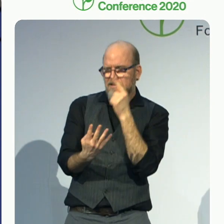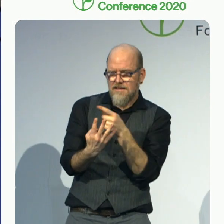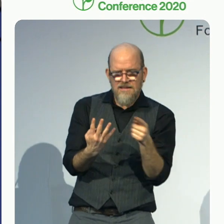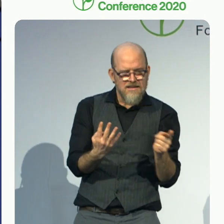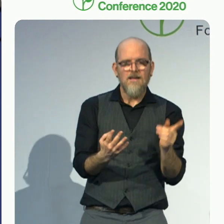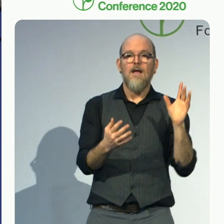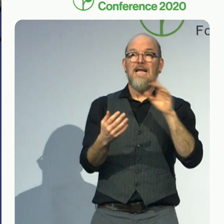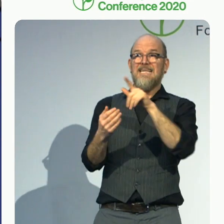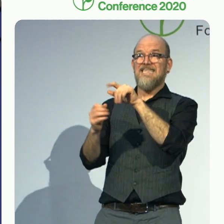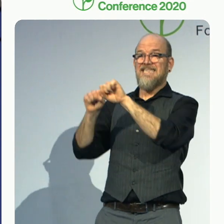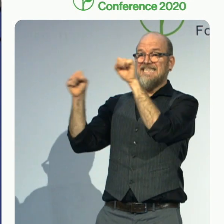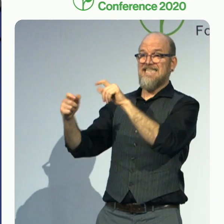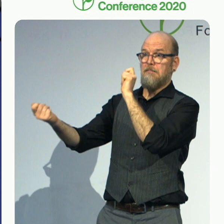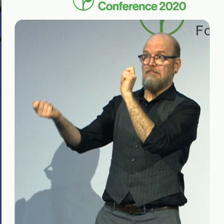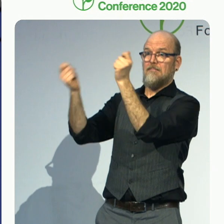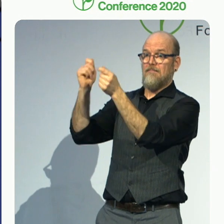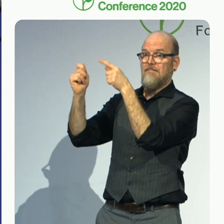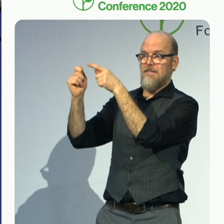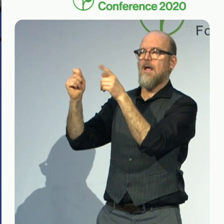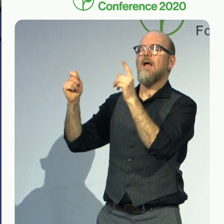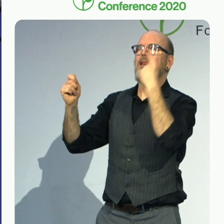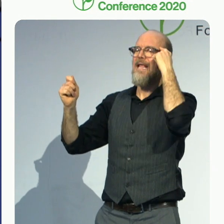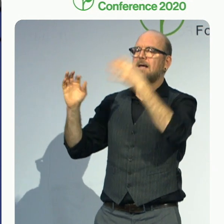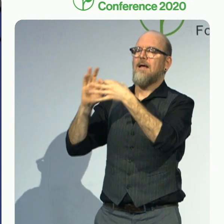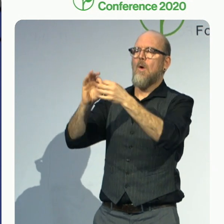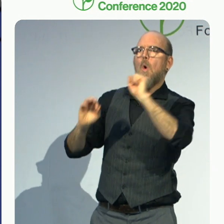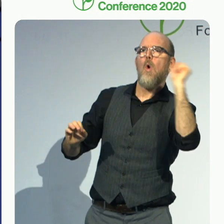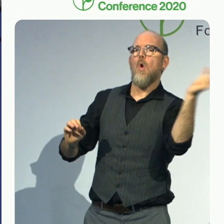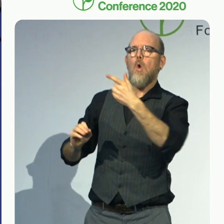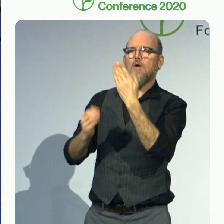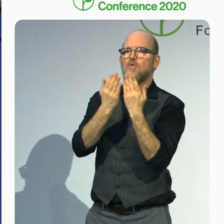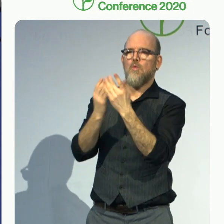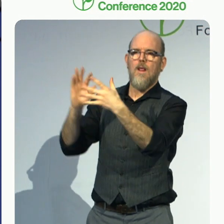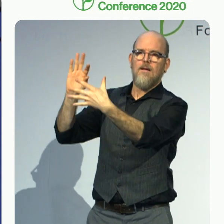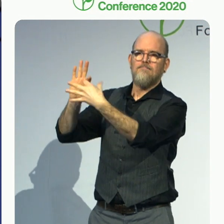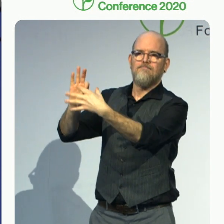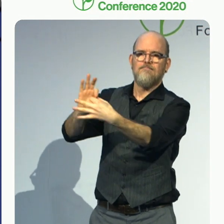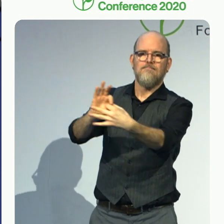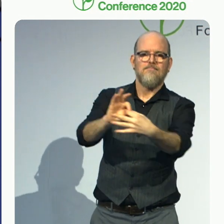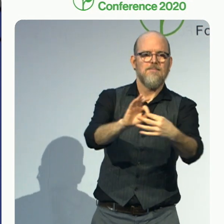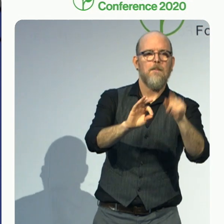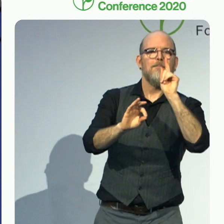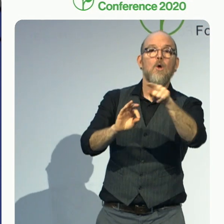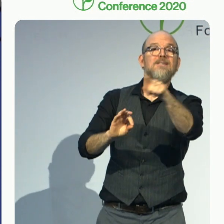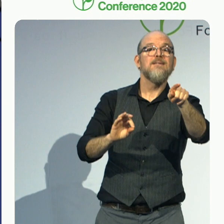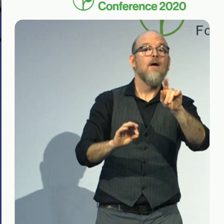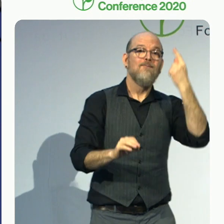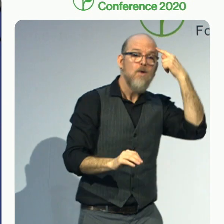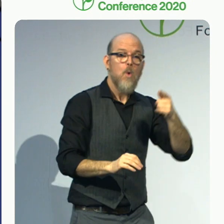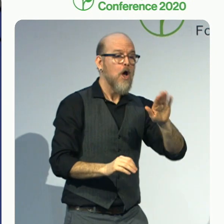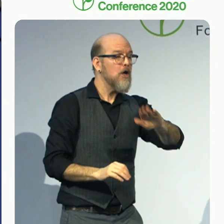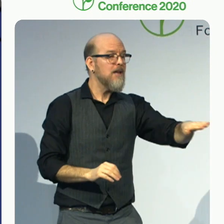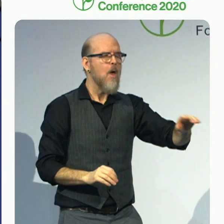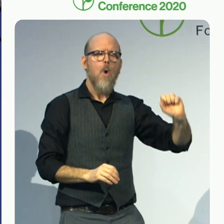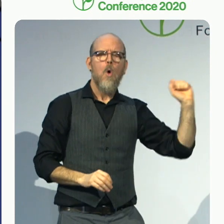respond to the needs of any learner. Without that, it's a hollow promise. I like to give the example. It's just words. I give everybody